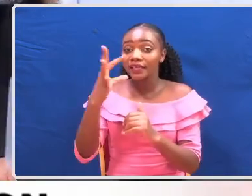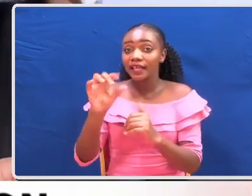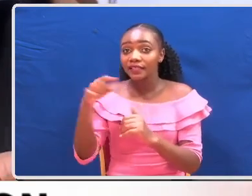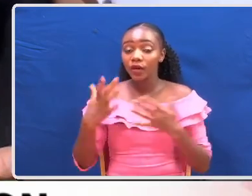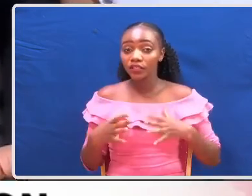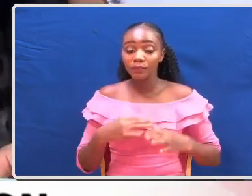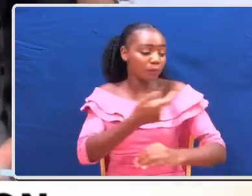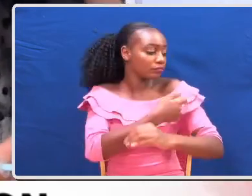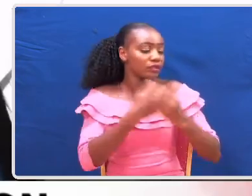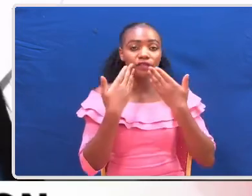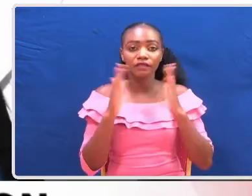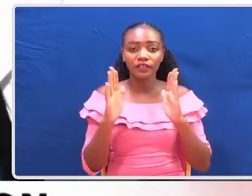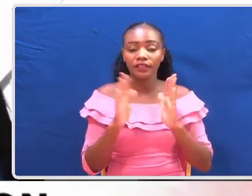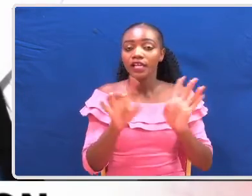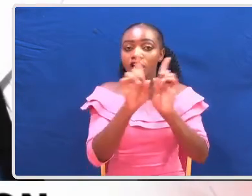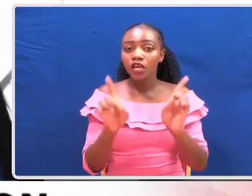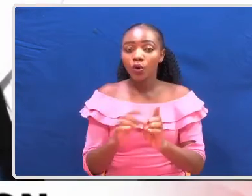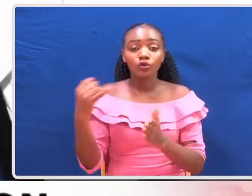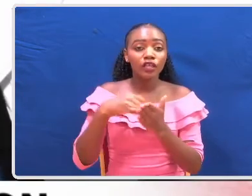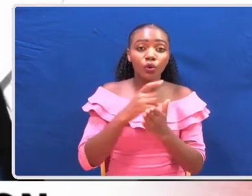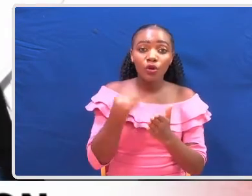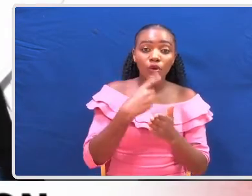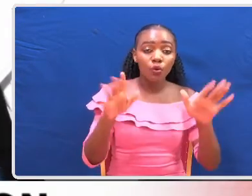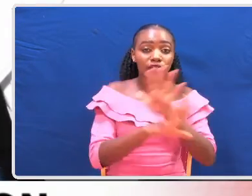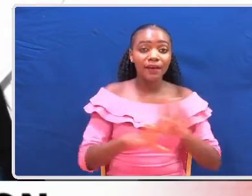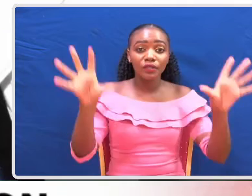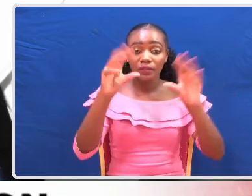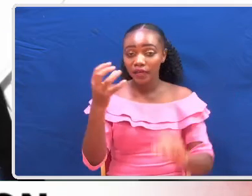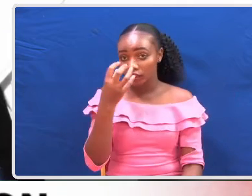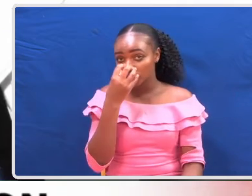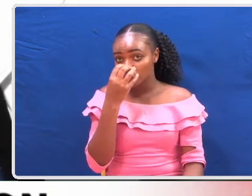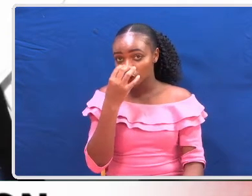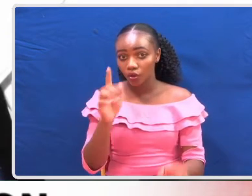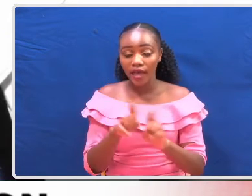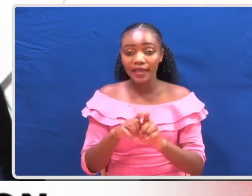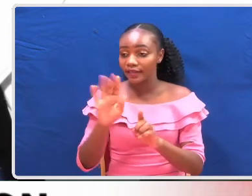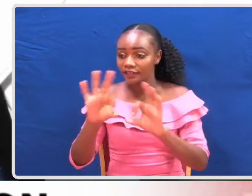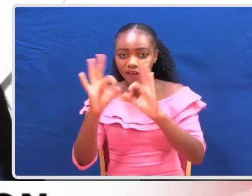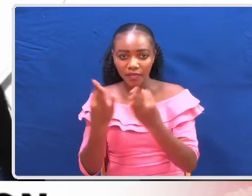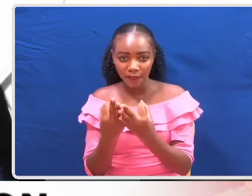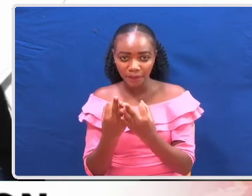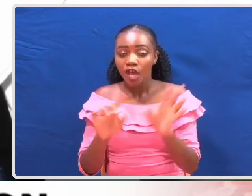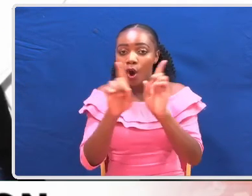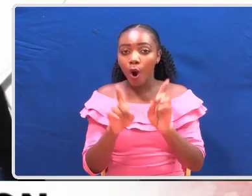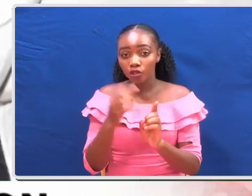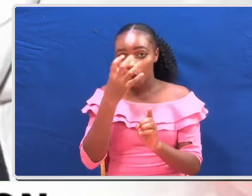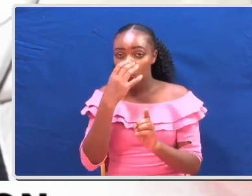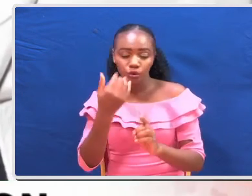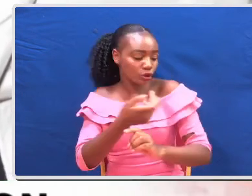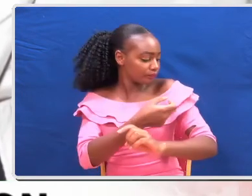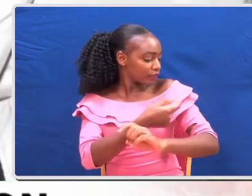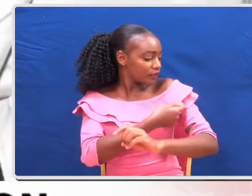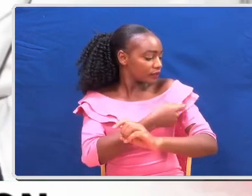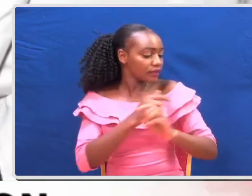have been vaccinated so far, including the Deputy President William Ruto and his family. Ruto, whilst receiving the